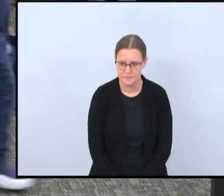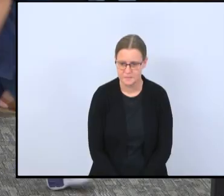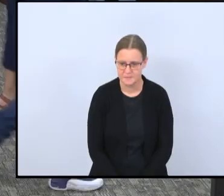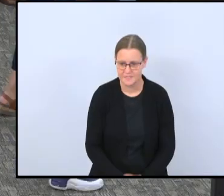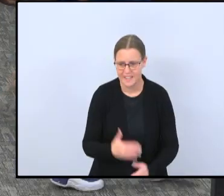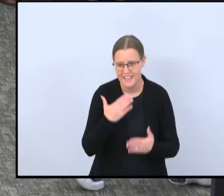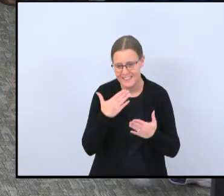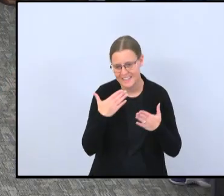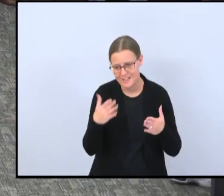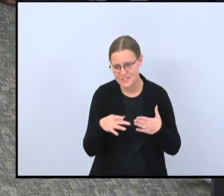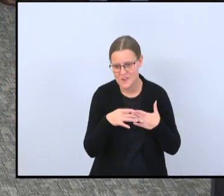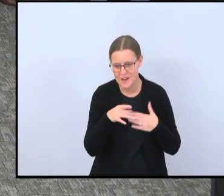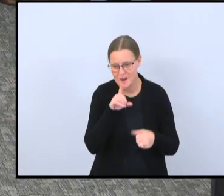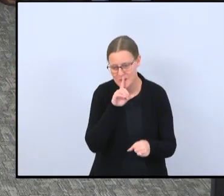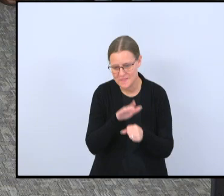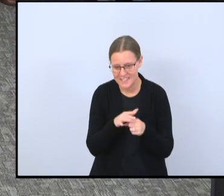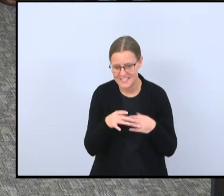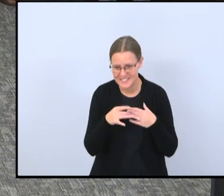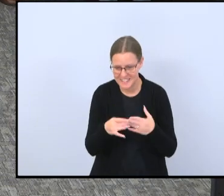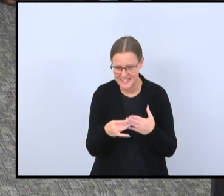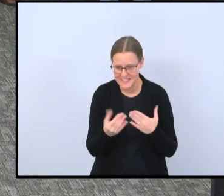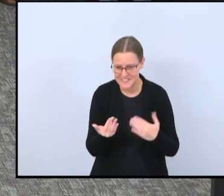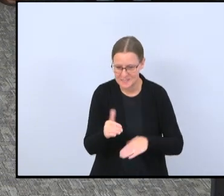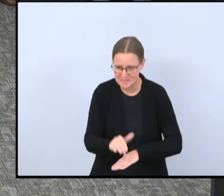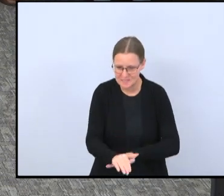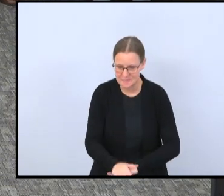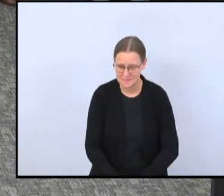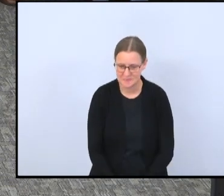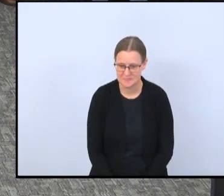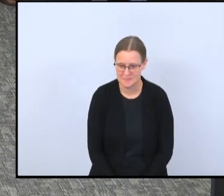Thank you to our pledge leader this evening.